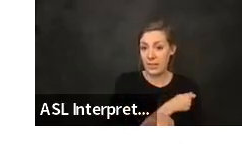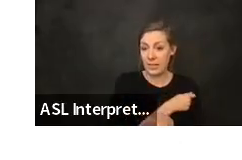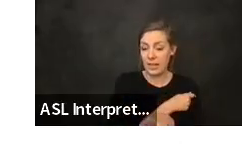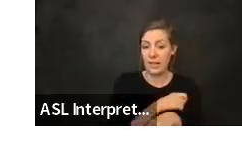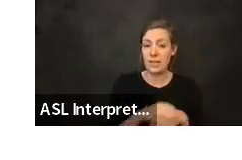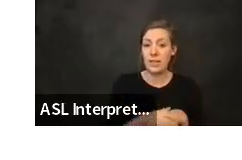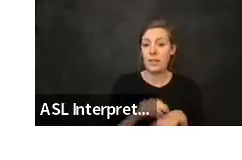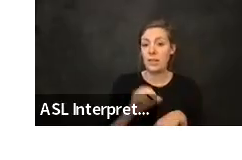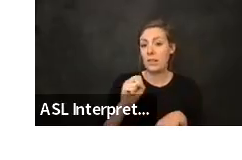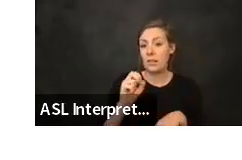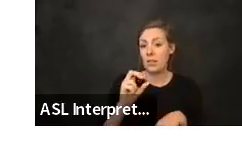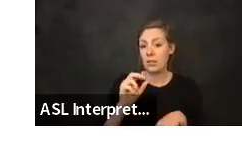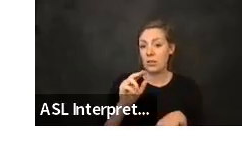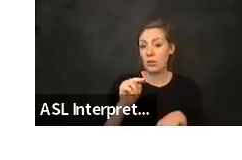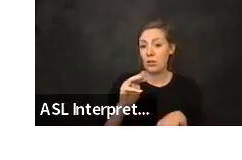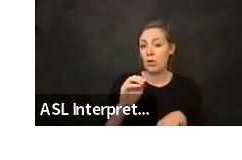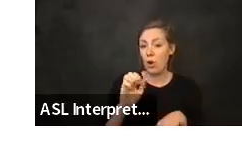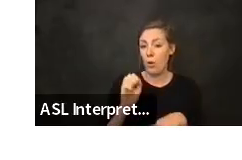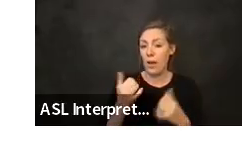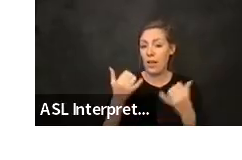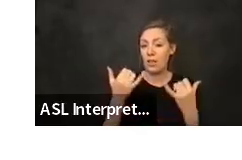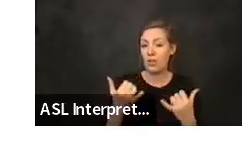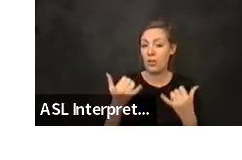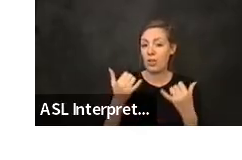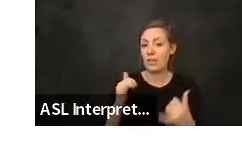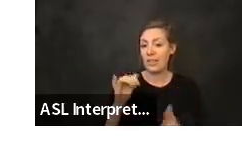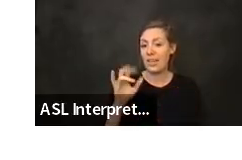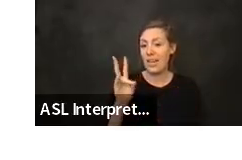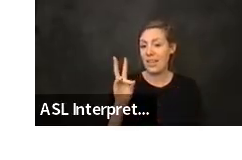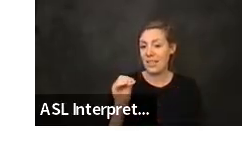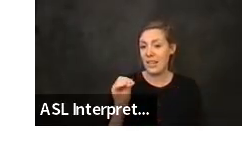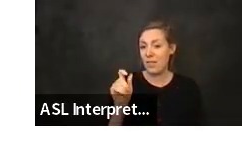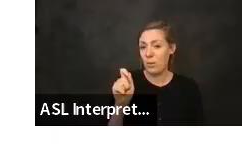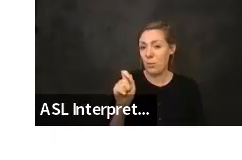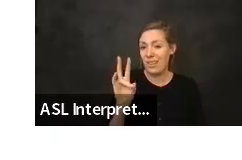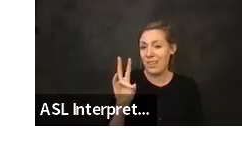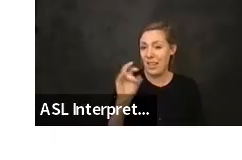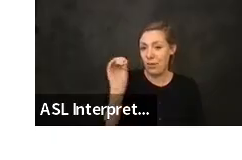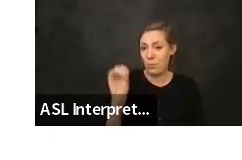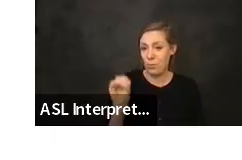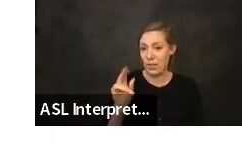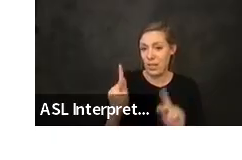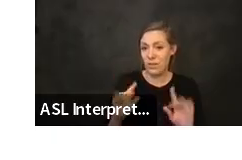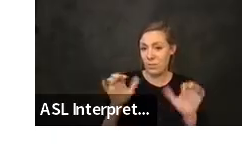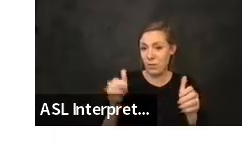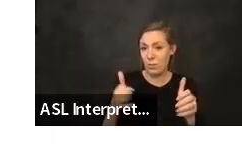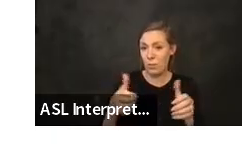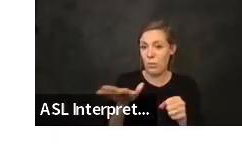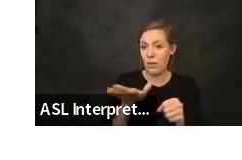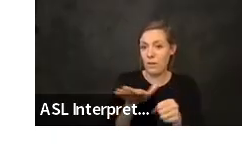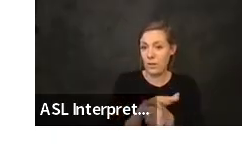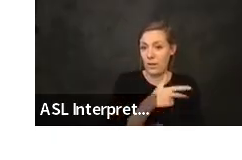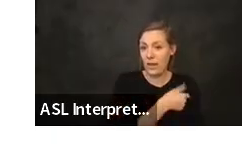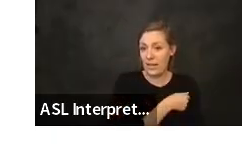Sonoma County is currently at 70.7% of the population fully